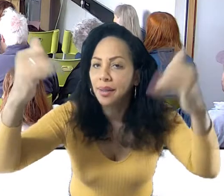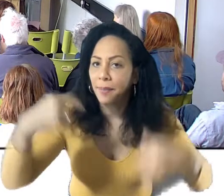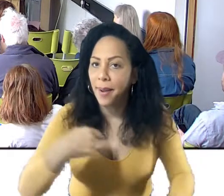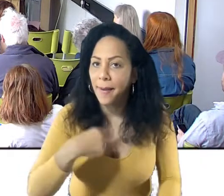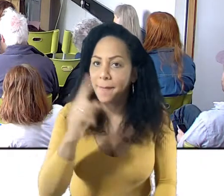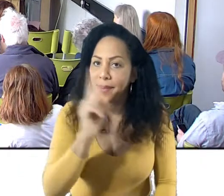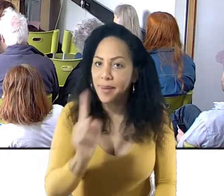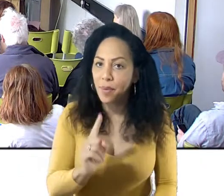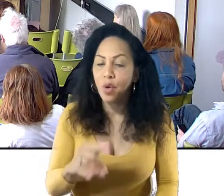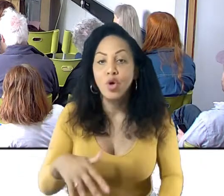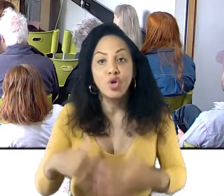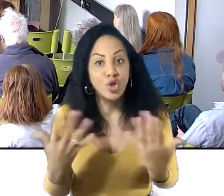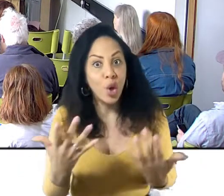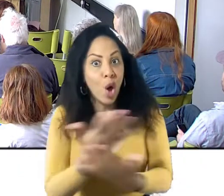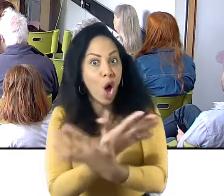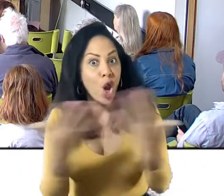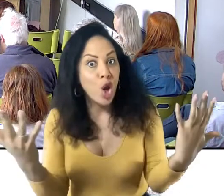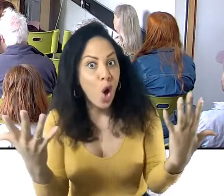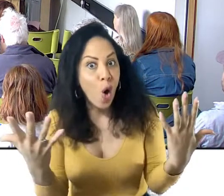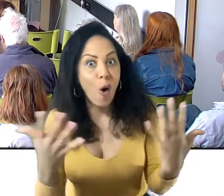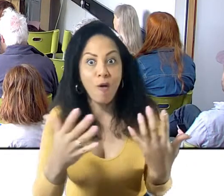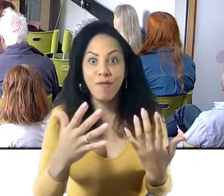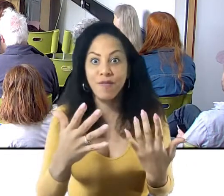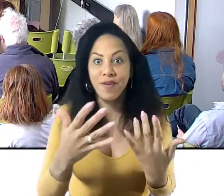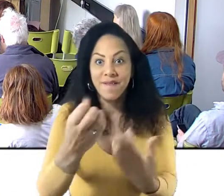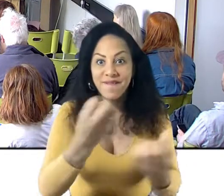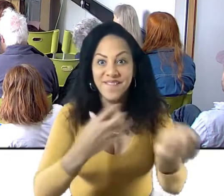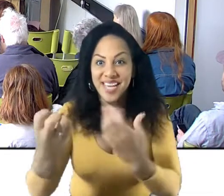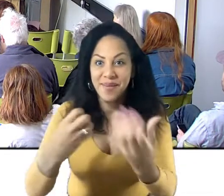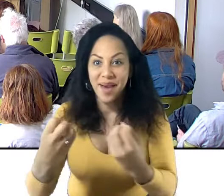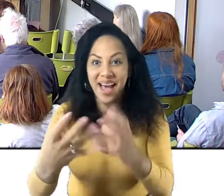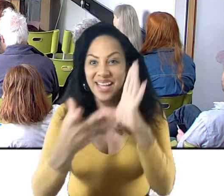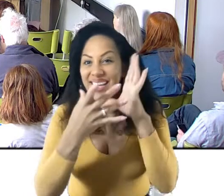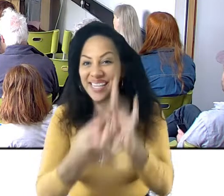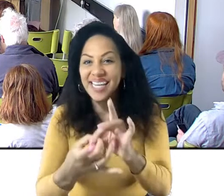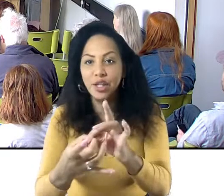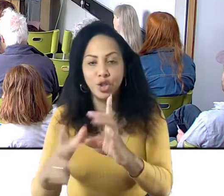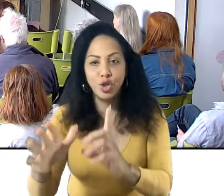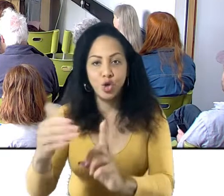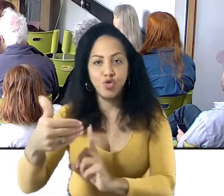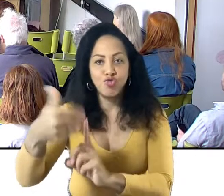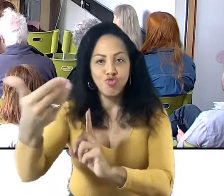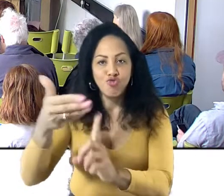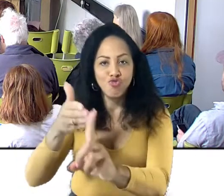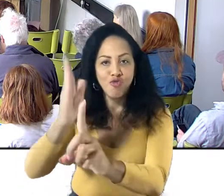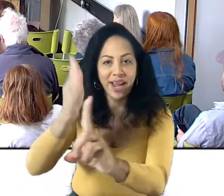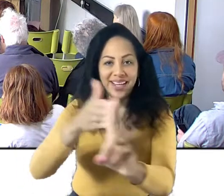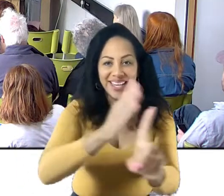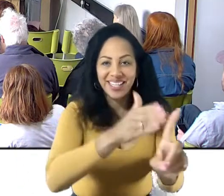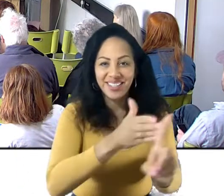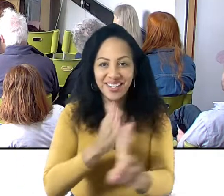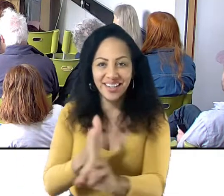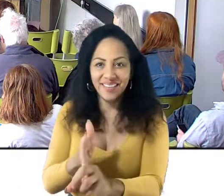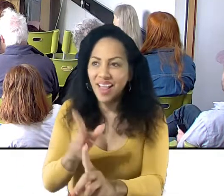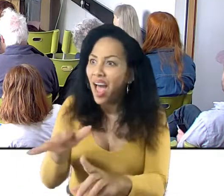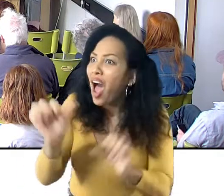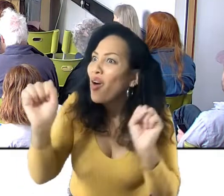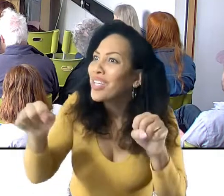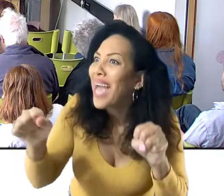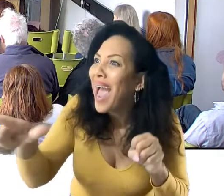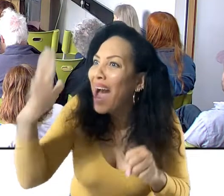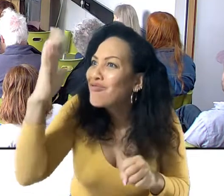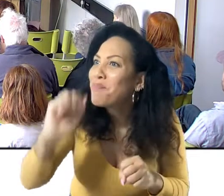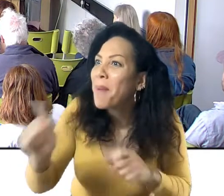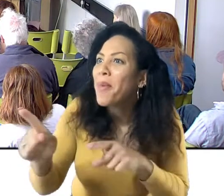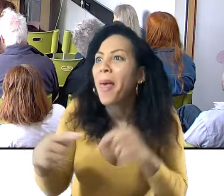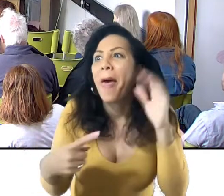and going, yeah, and I remember that, and it's important that we carry this stuff in our hearts, and so that